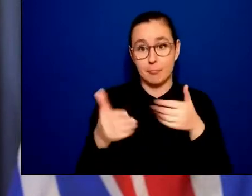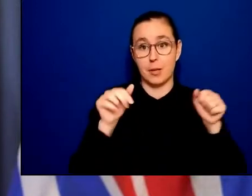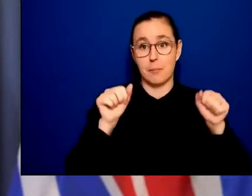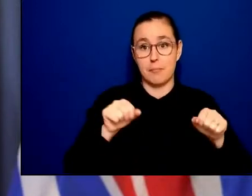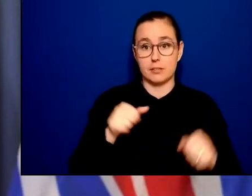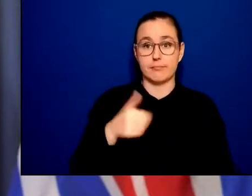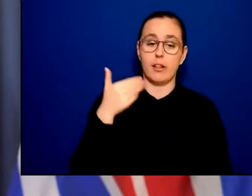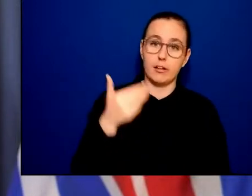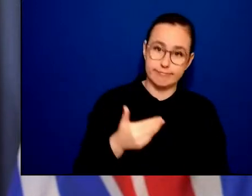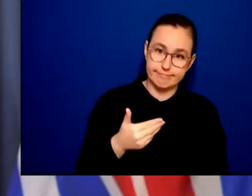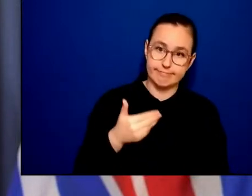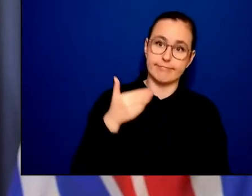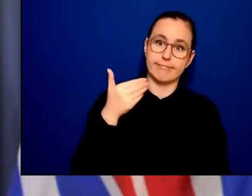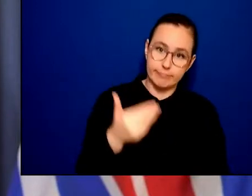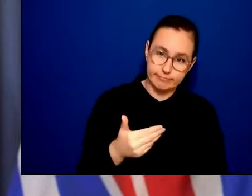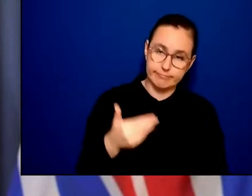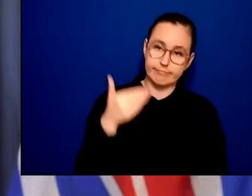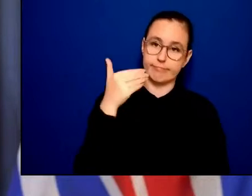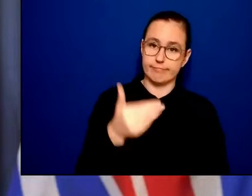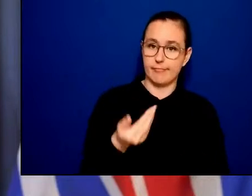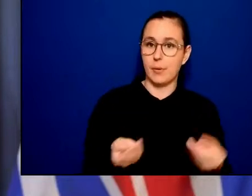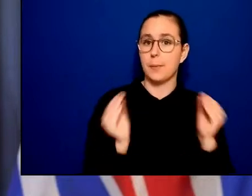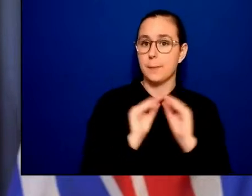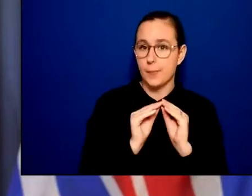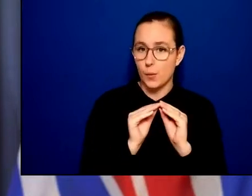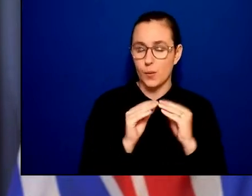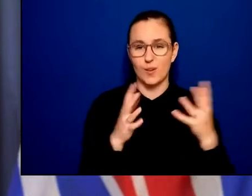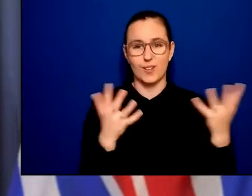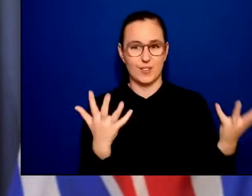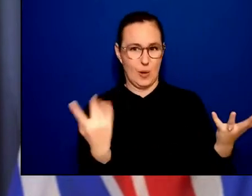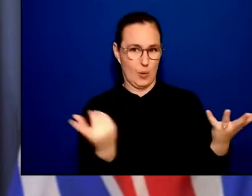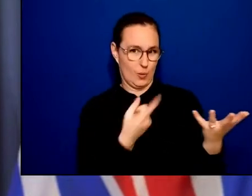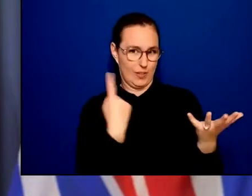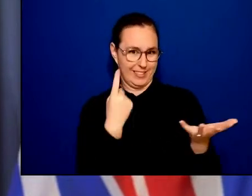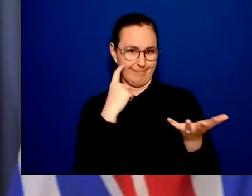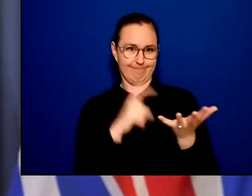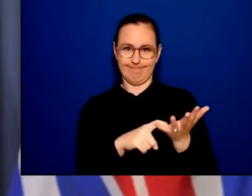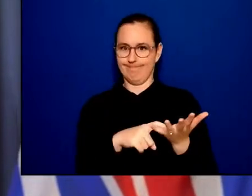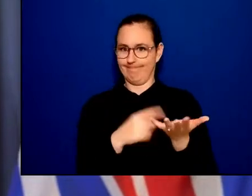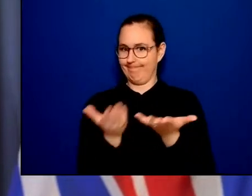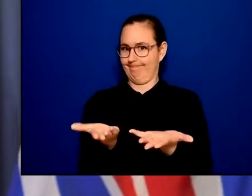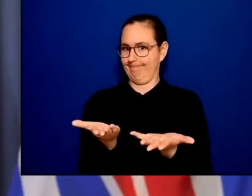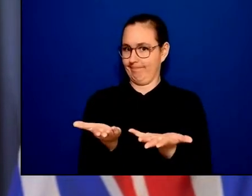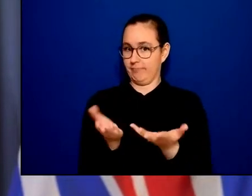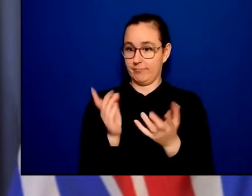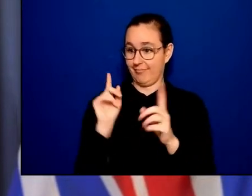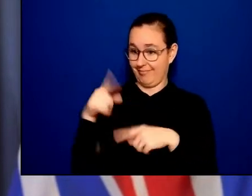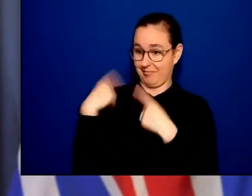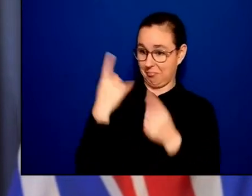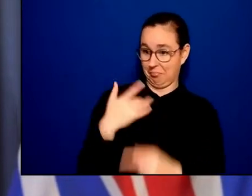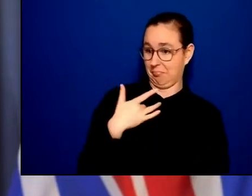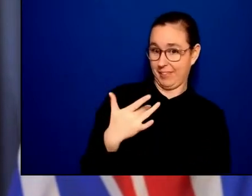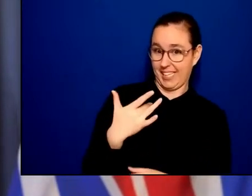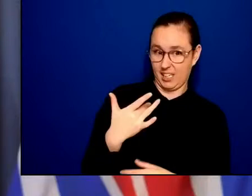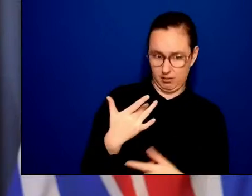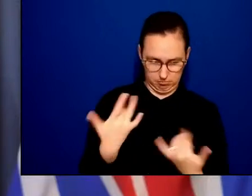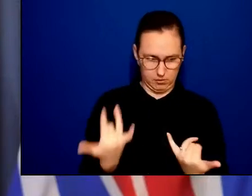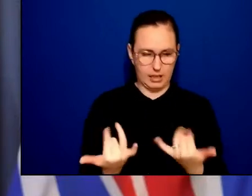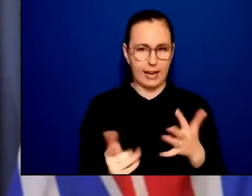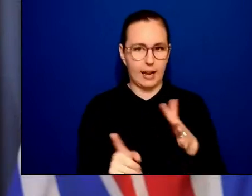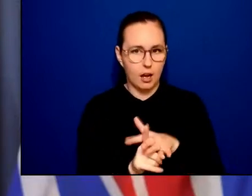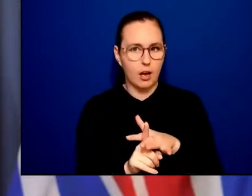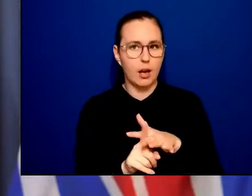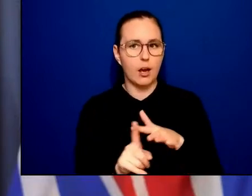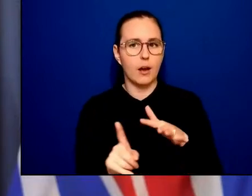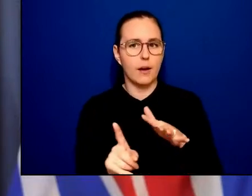emergencies, recognizing that climate change and events such as what we've seen are going to become, more and